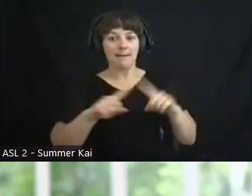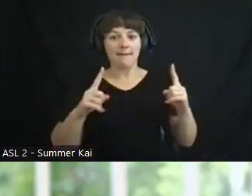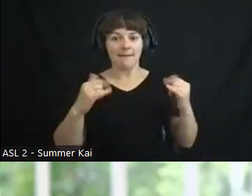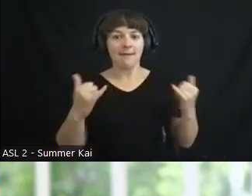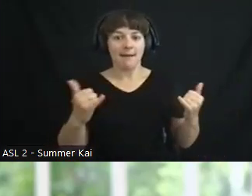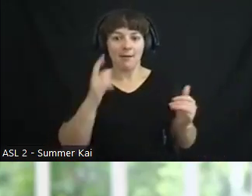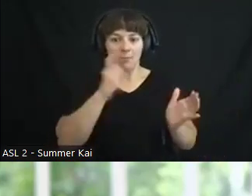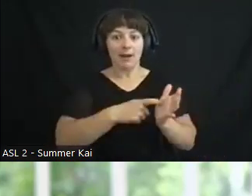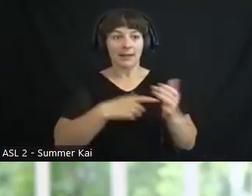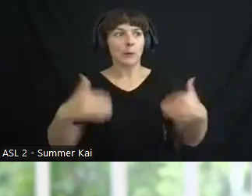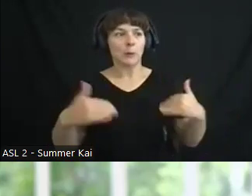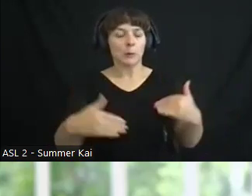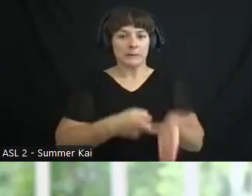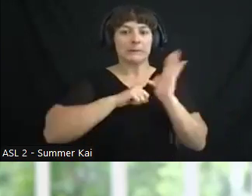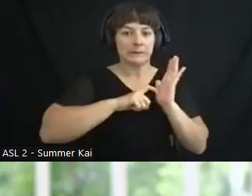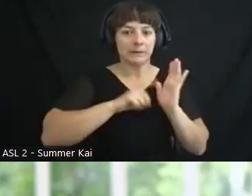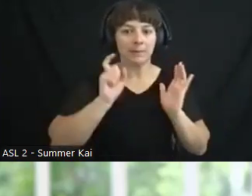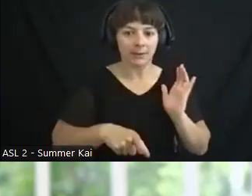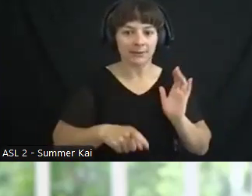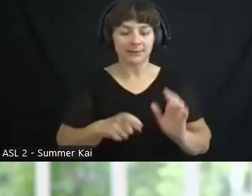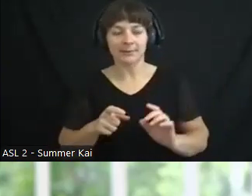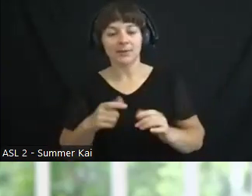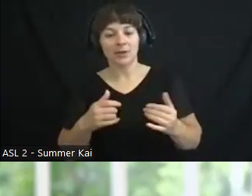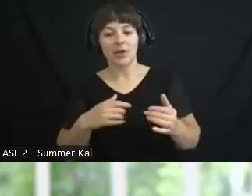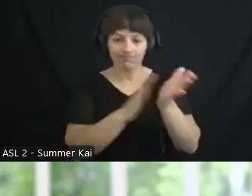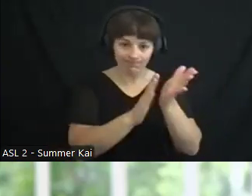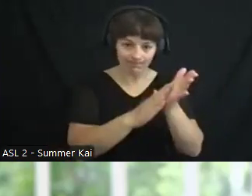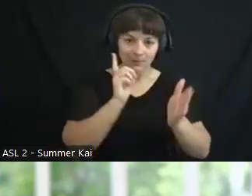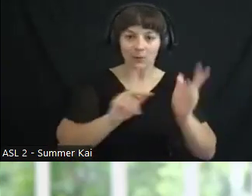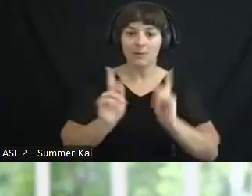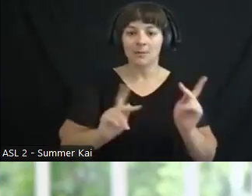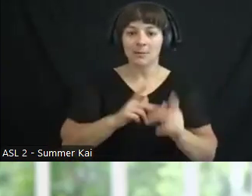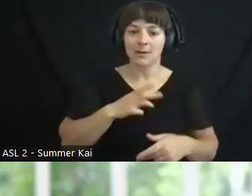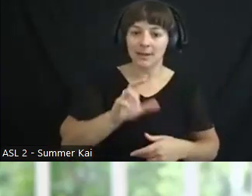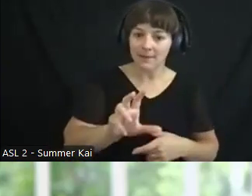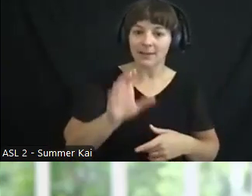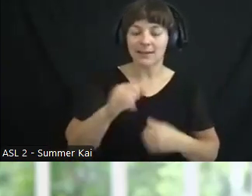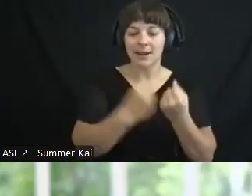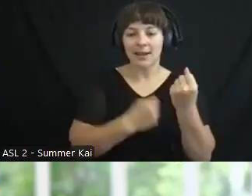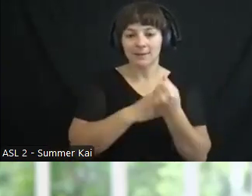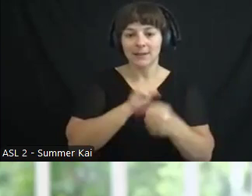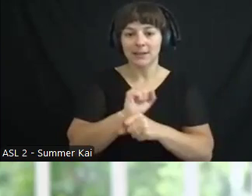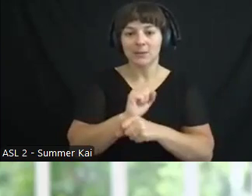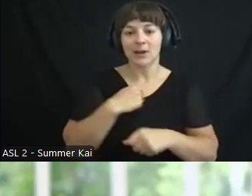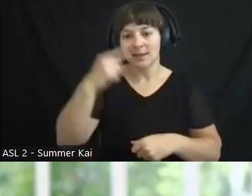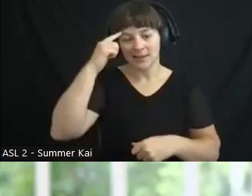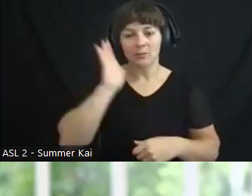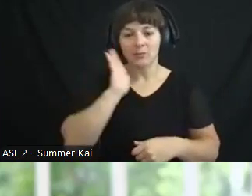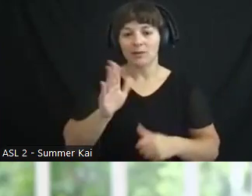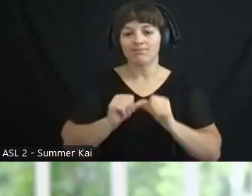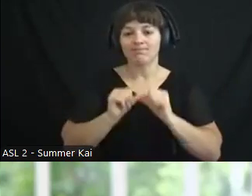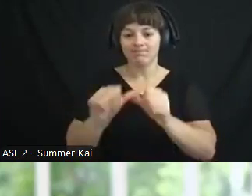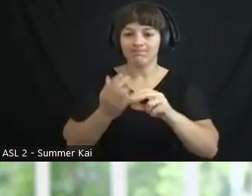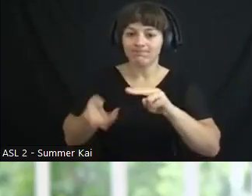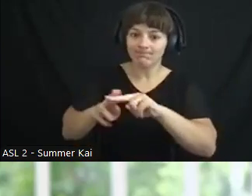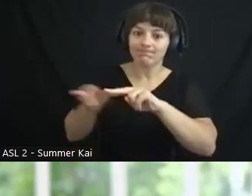stepped up. So kudos to all of us that have done that work. And I think it's only going to increase because, as